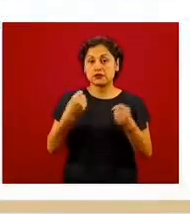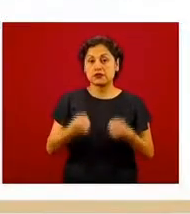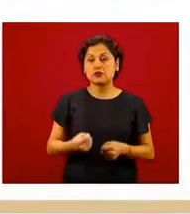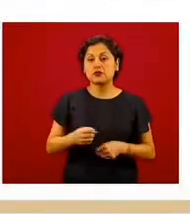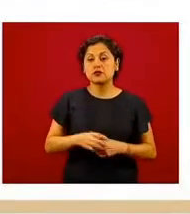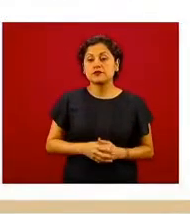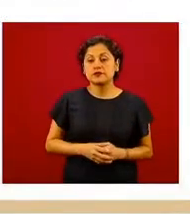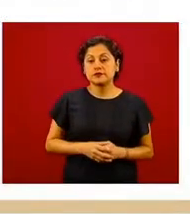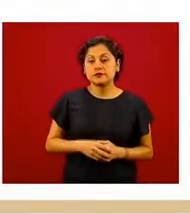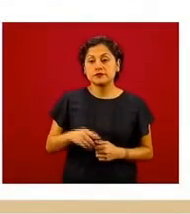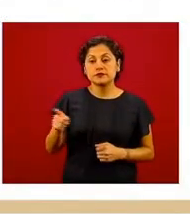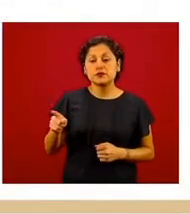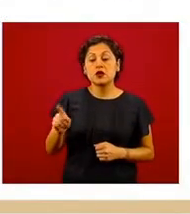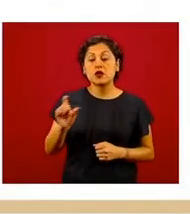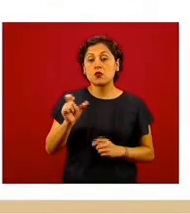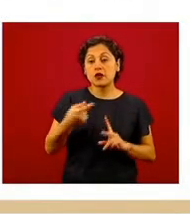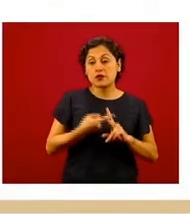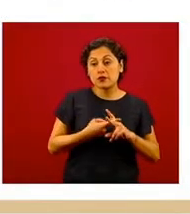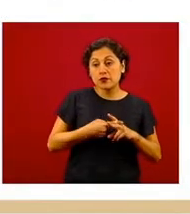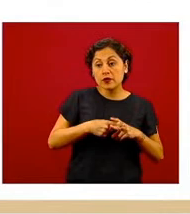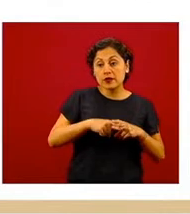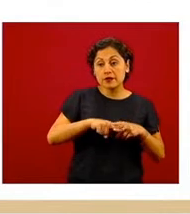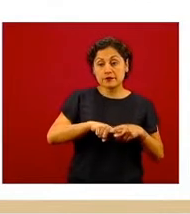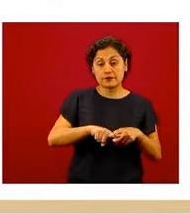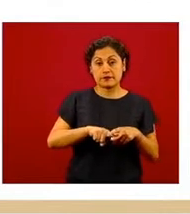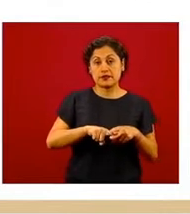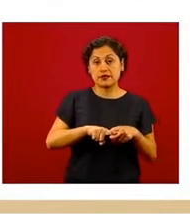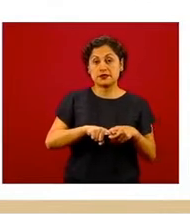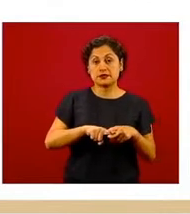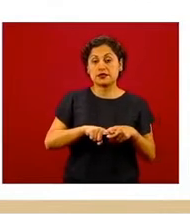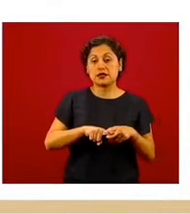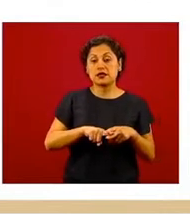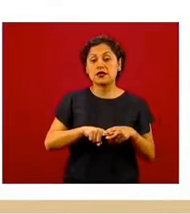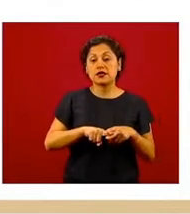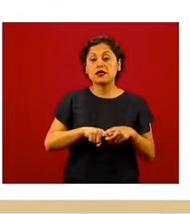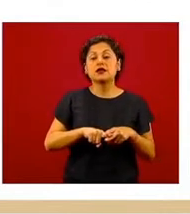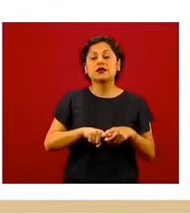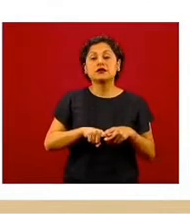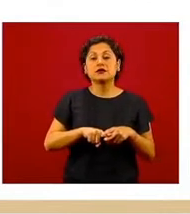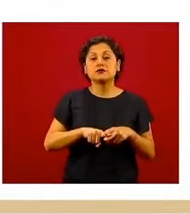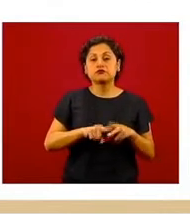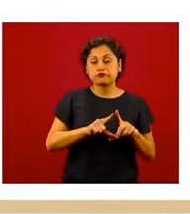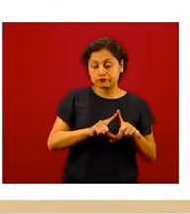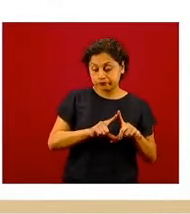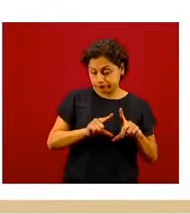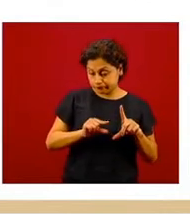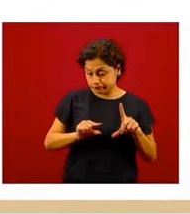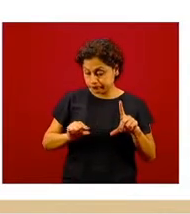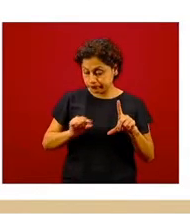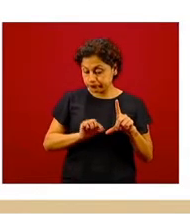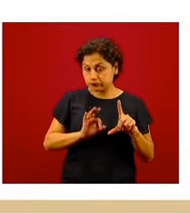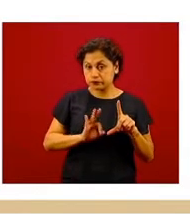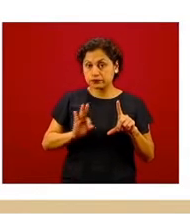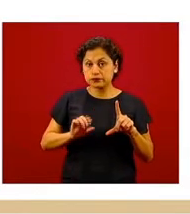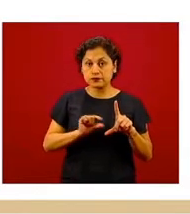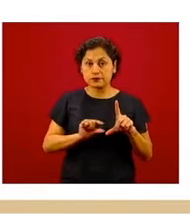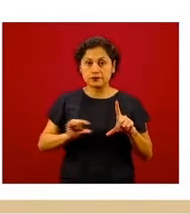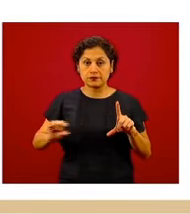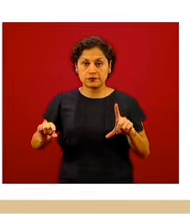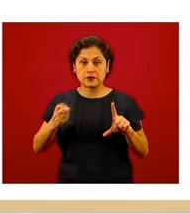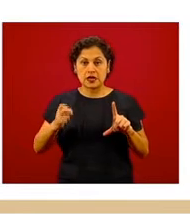when we see based on the date of start, based on the date of onset of symptoms, you can see that it